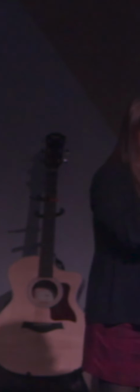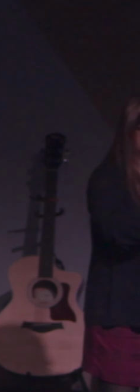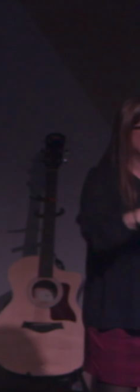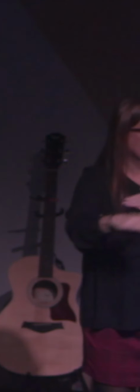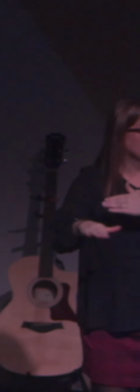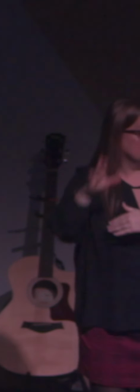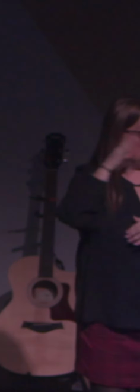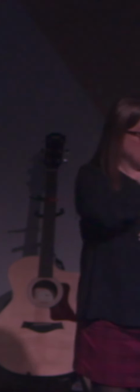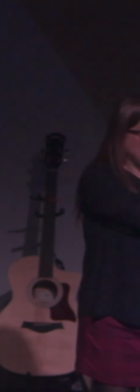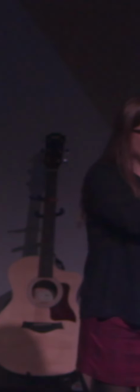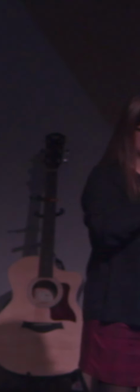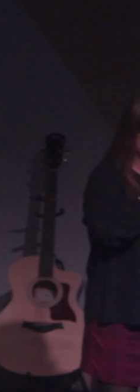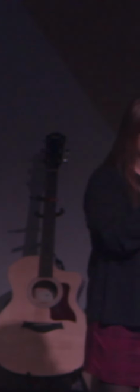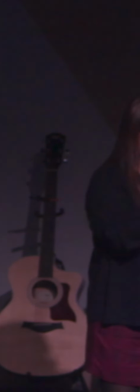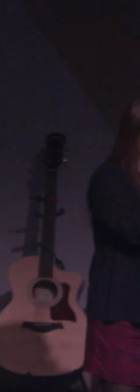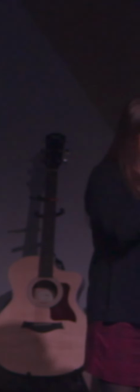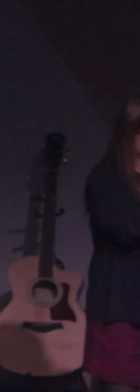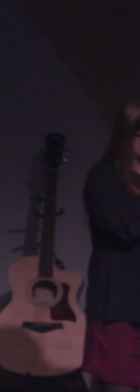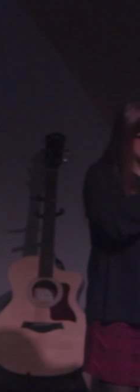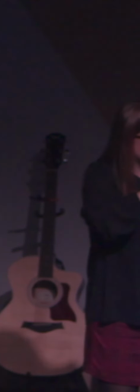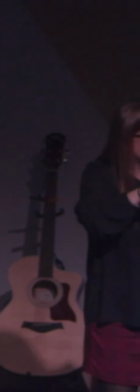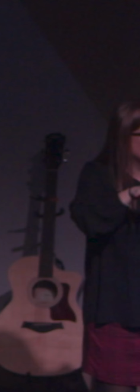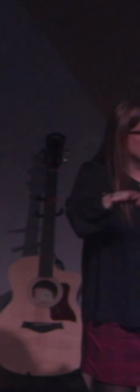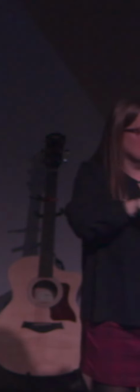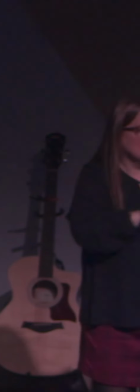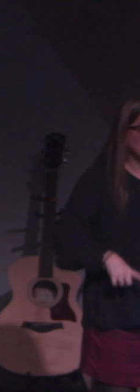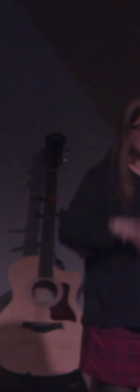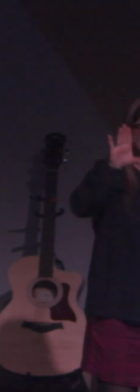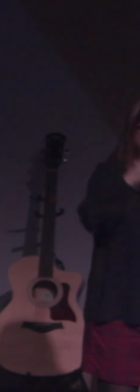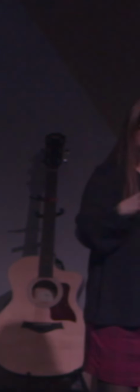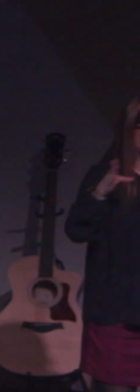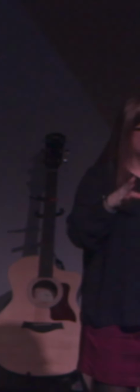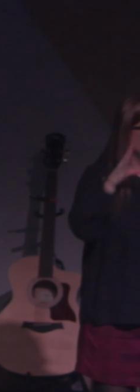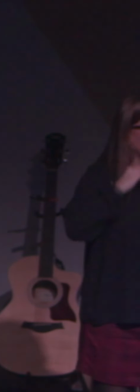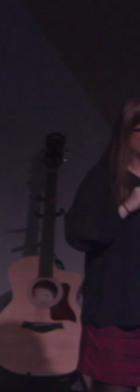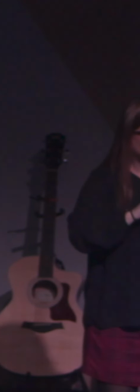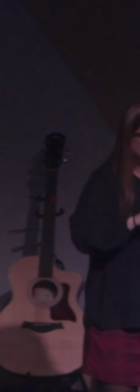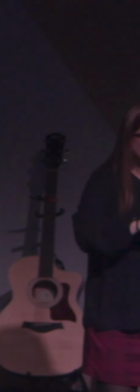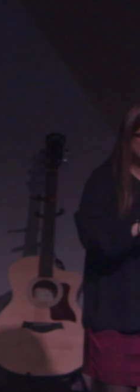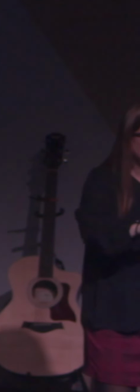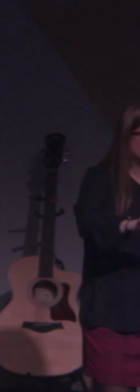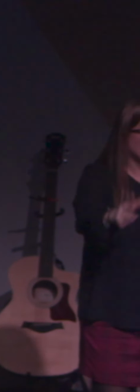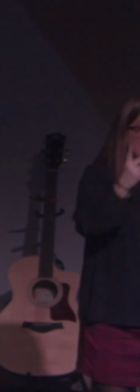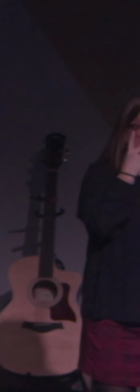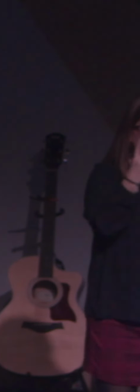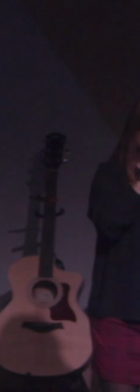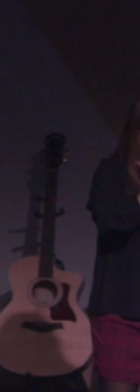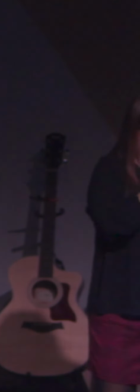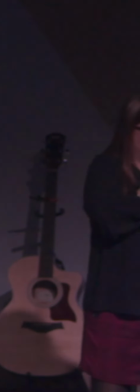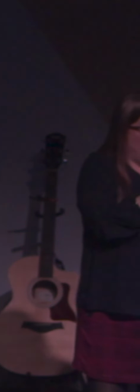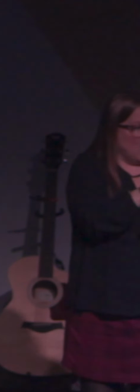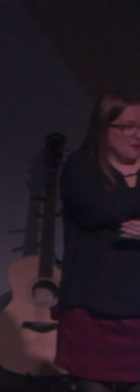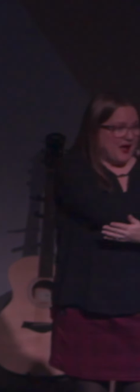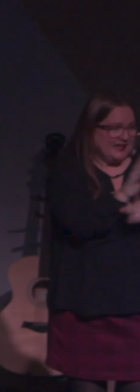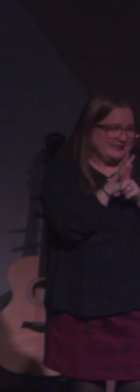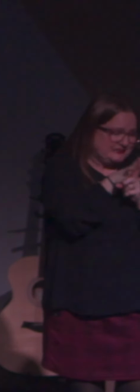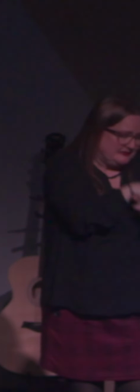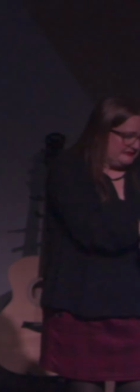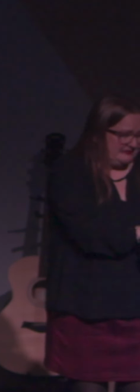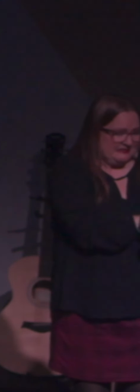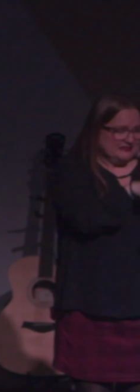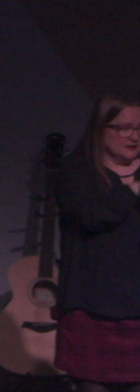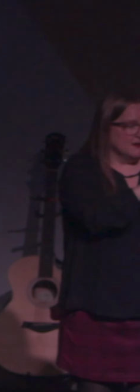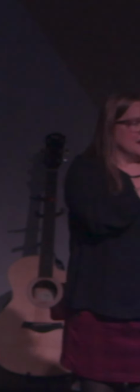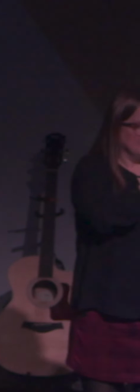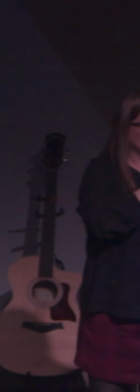life, and the Lord's good plan will prosper in his hands. When he sees all that is accomplished by his anguish, he will